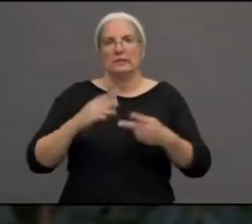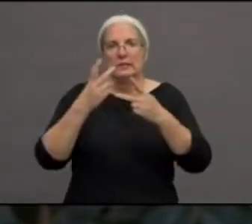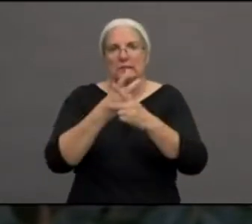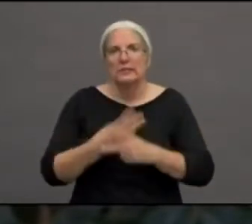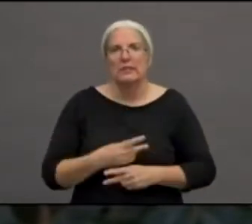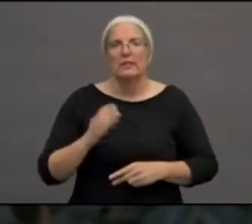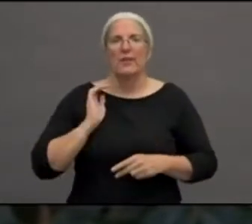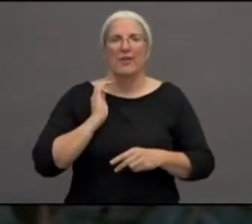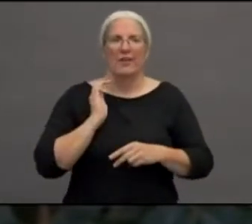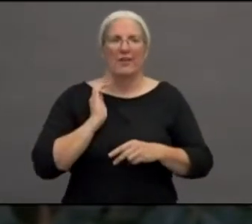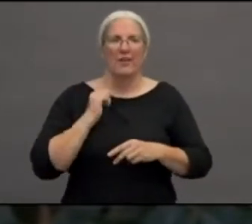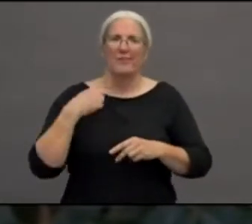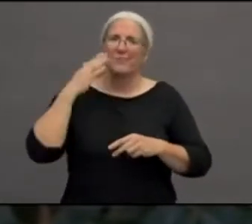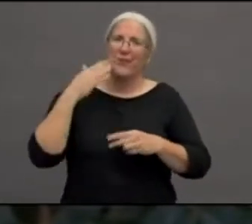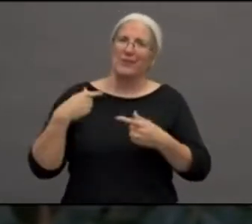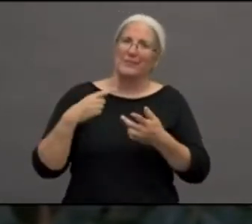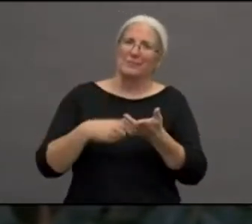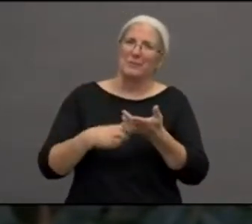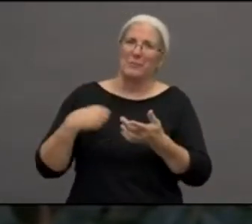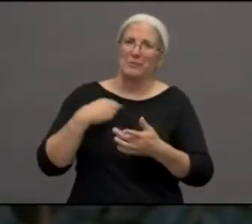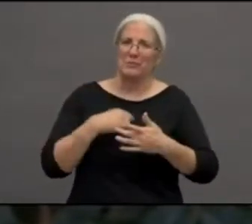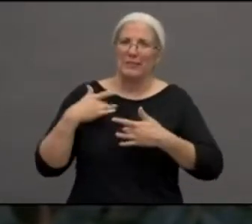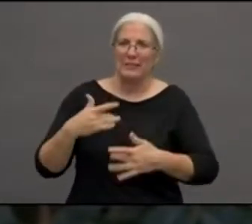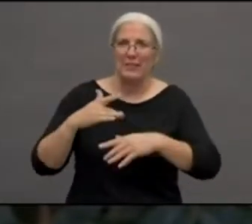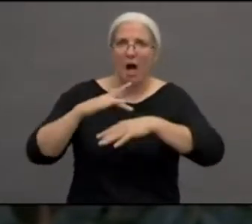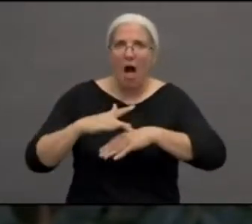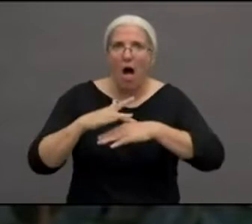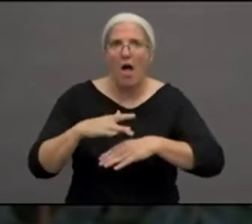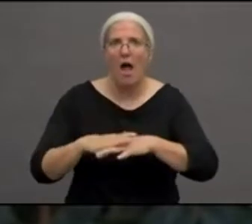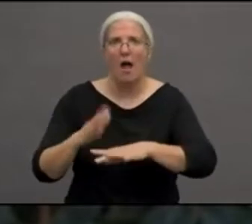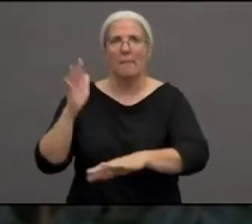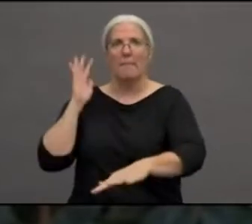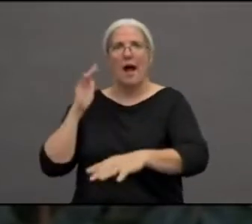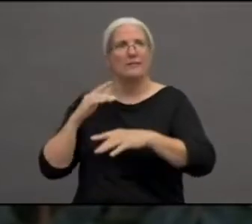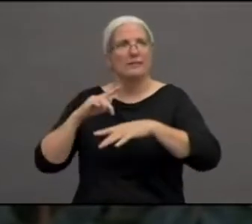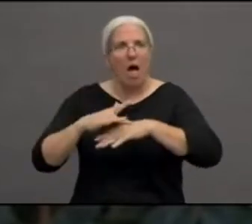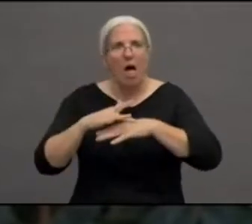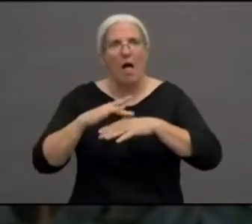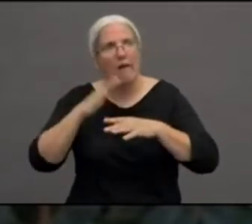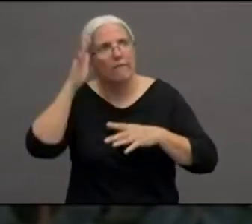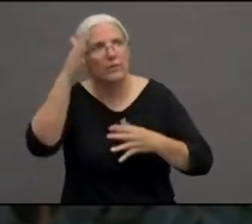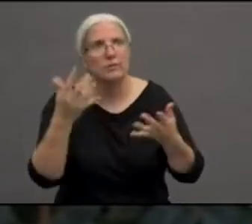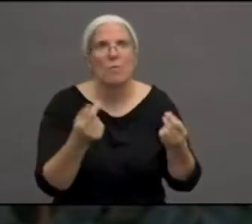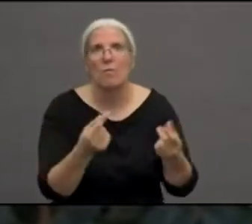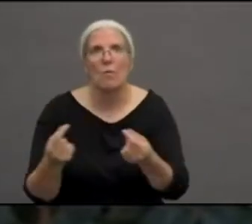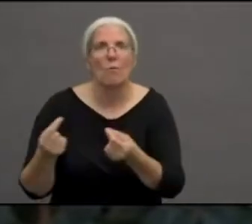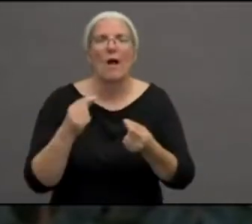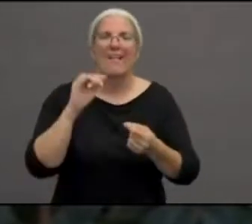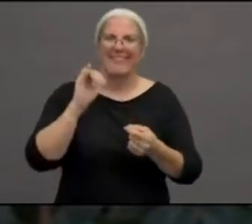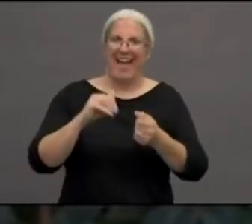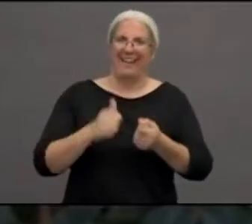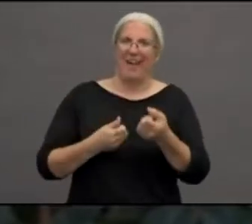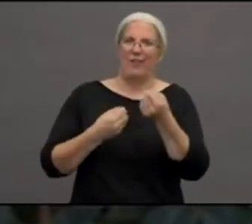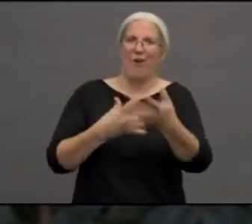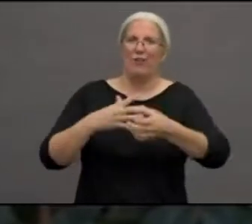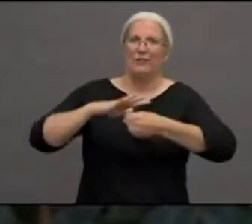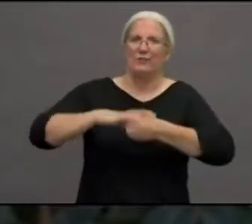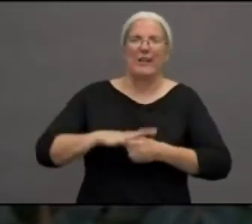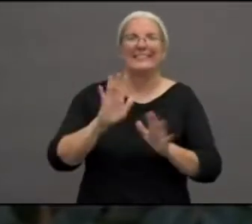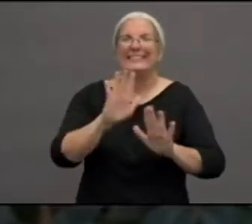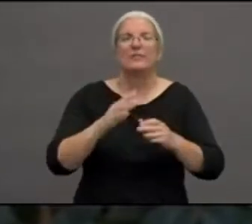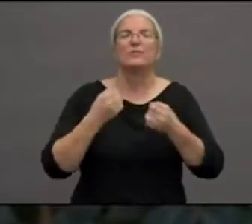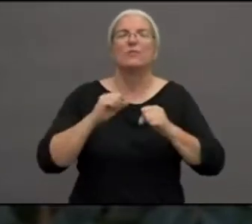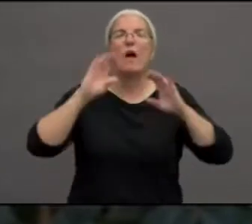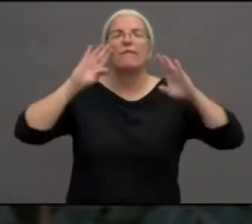past and we talk about the future and think about it, and it creates some anxiety. So focusing on the present moment can